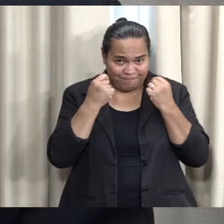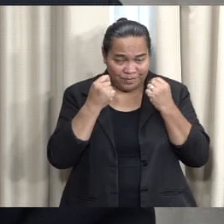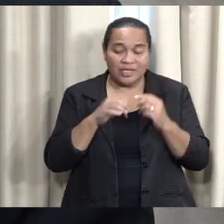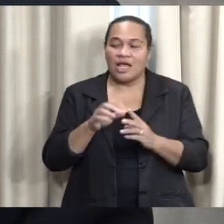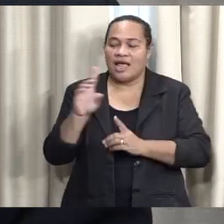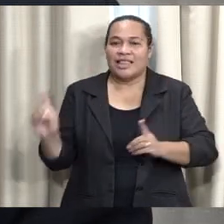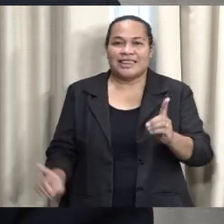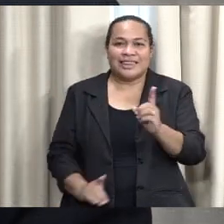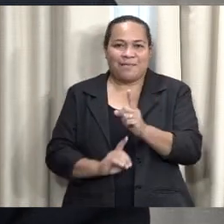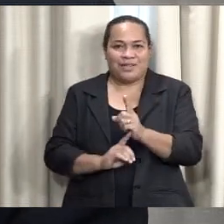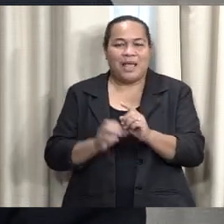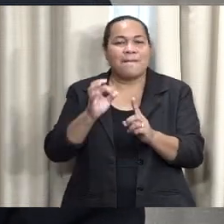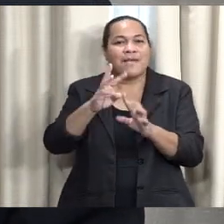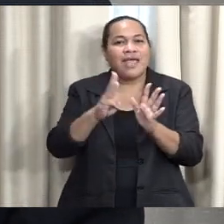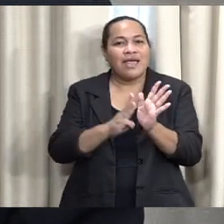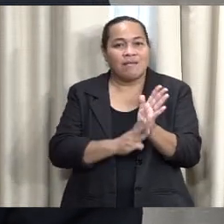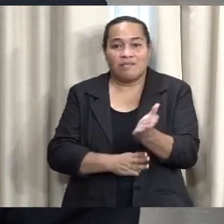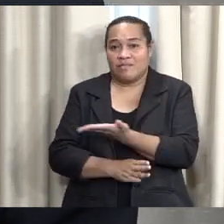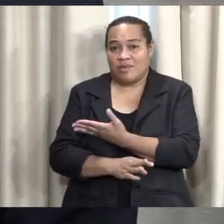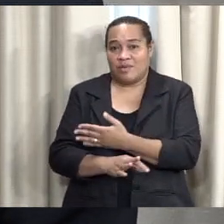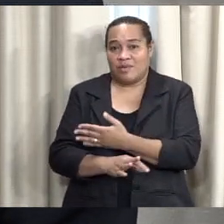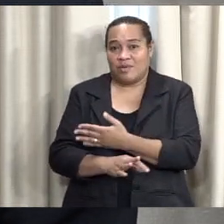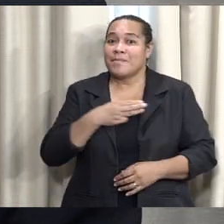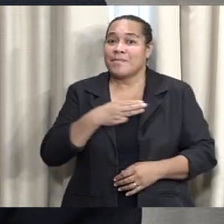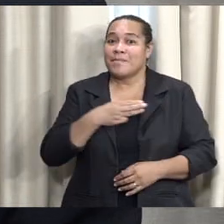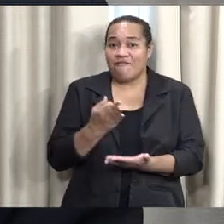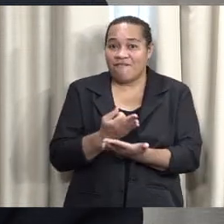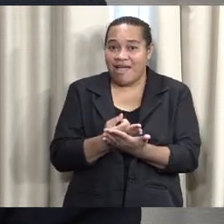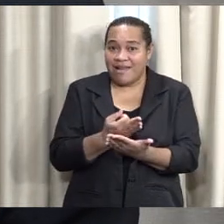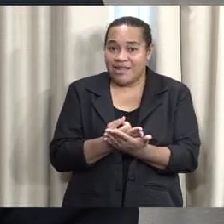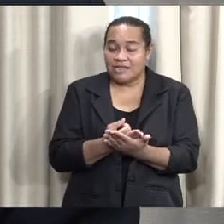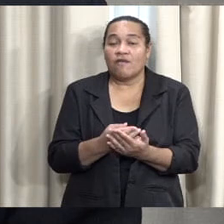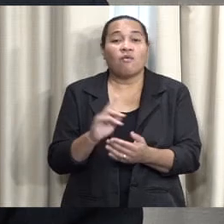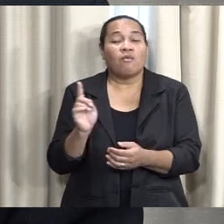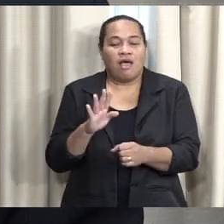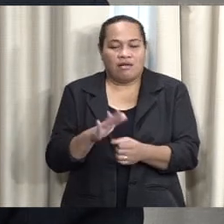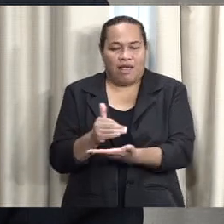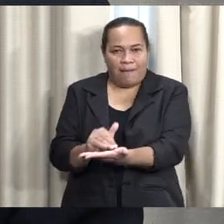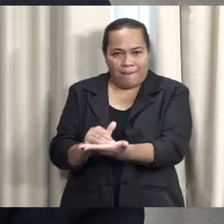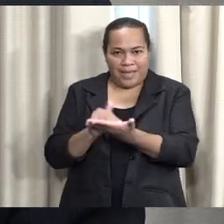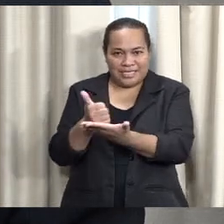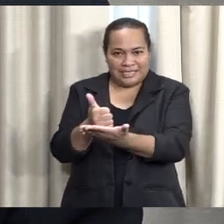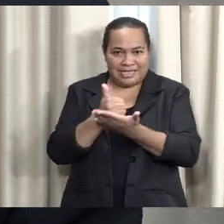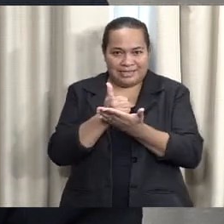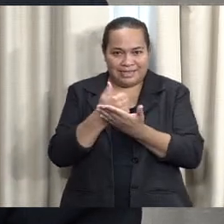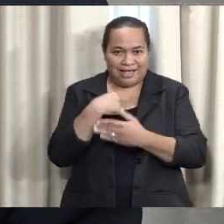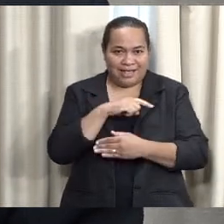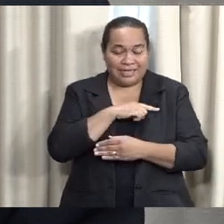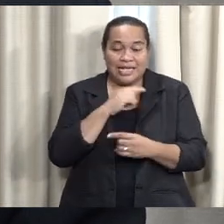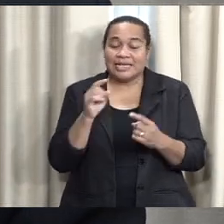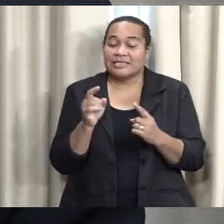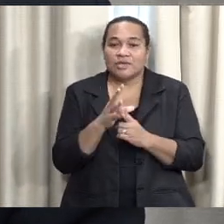Deputy Prime Minister and Minister for Finance for making this assistance possible for